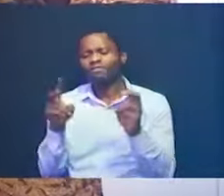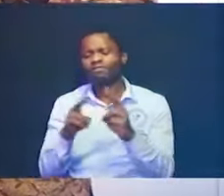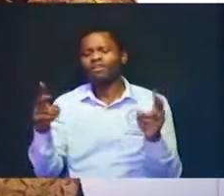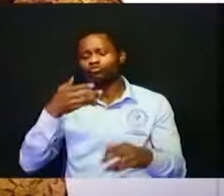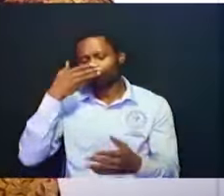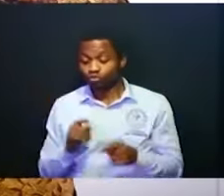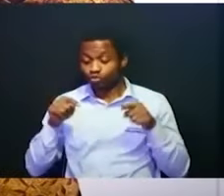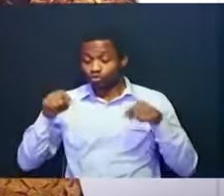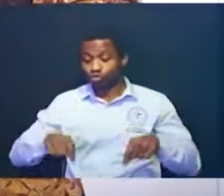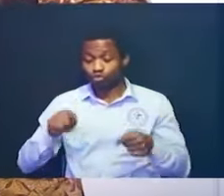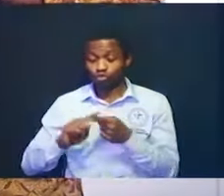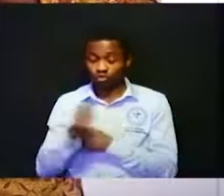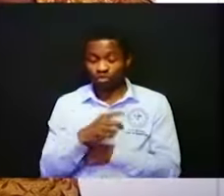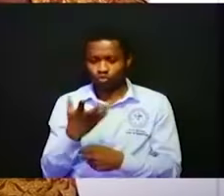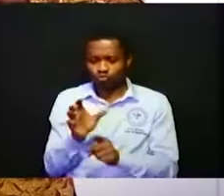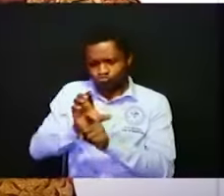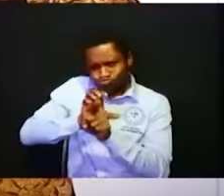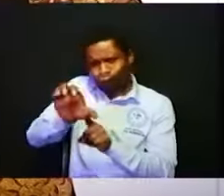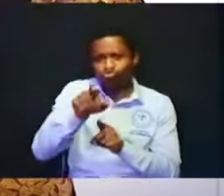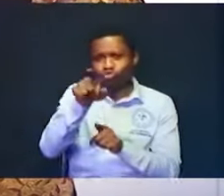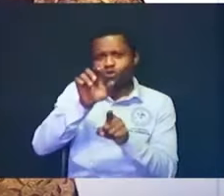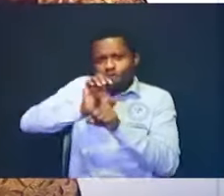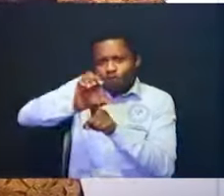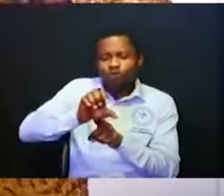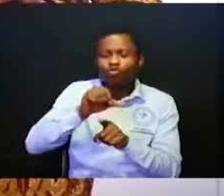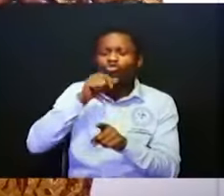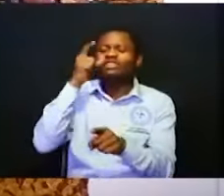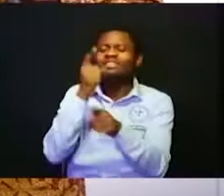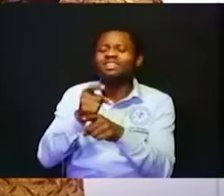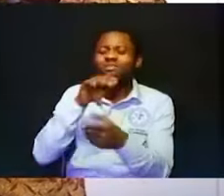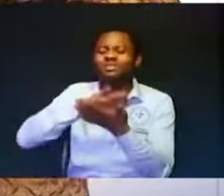want to push you from just having a good name to having a great